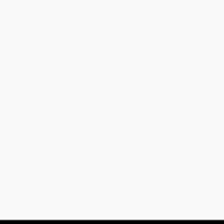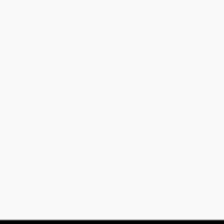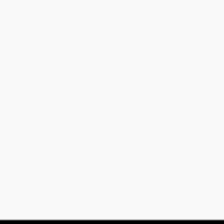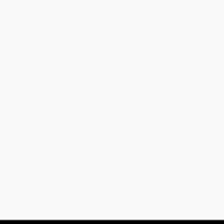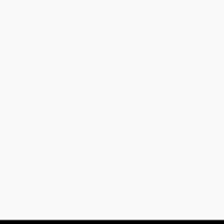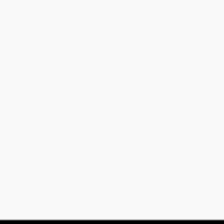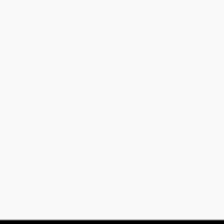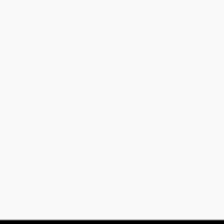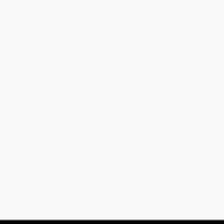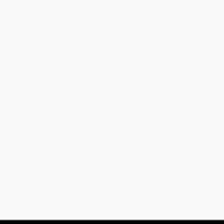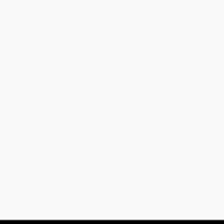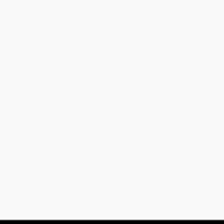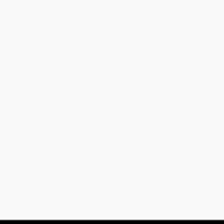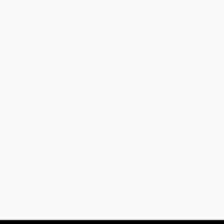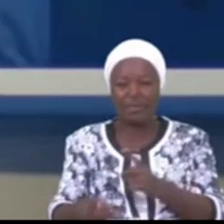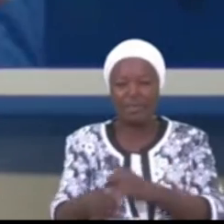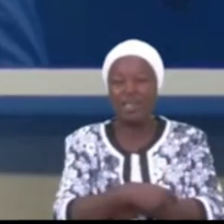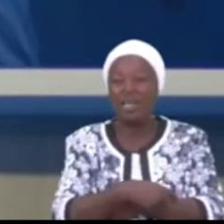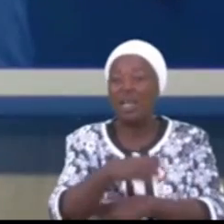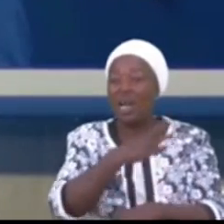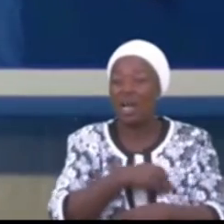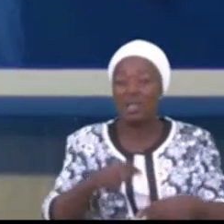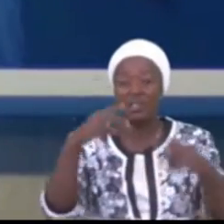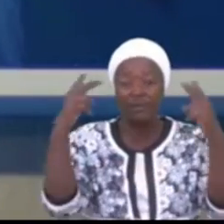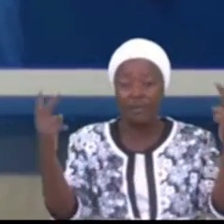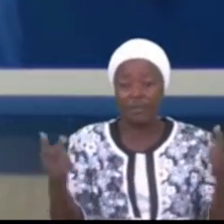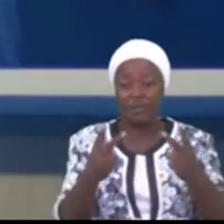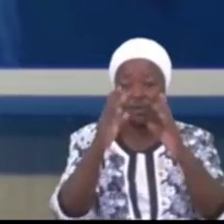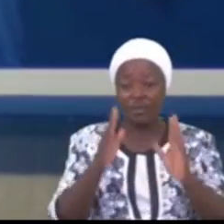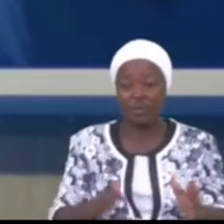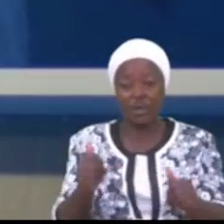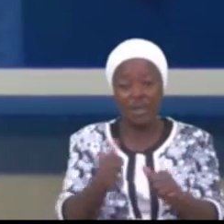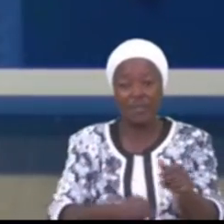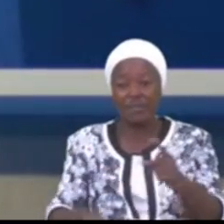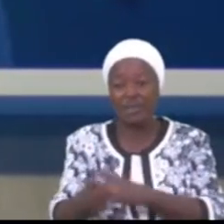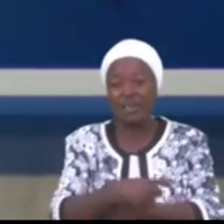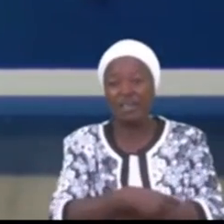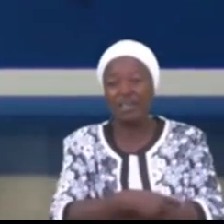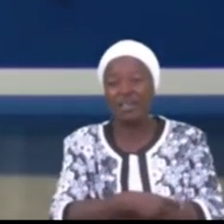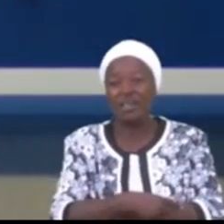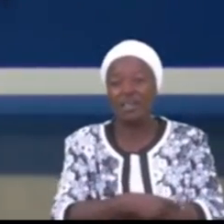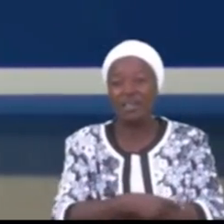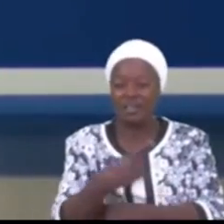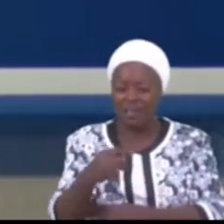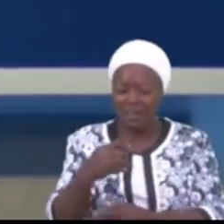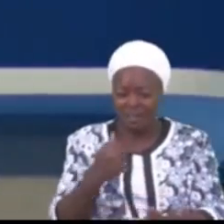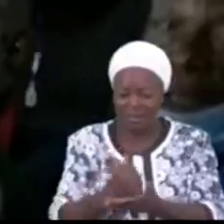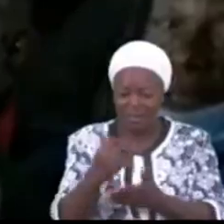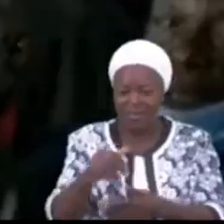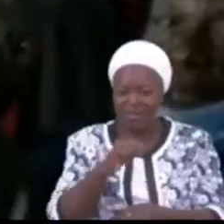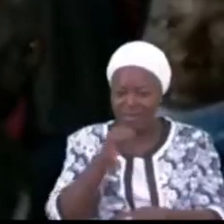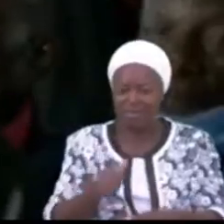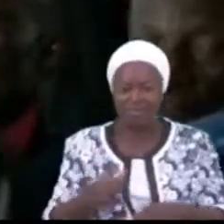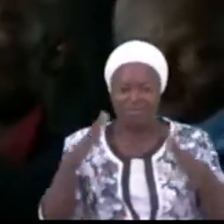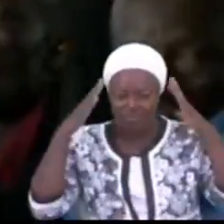overcomer every day, a victor every day. The amen is dying down.